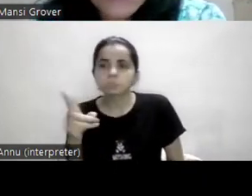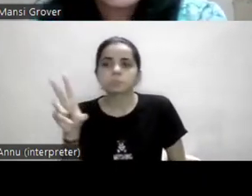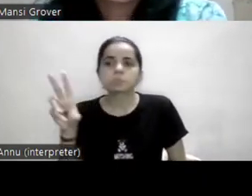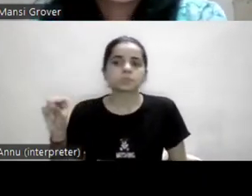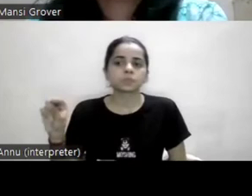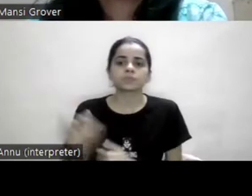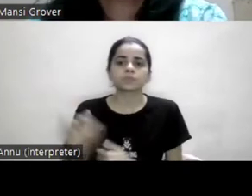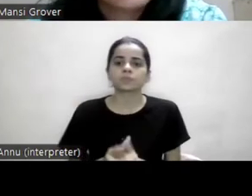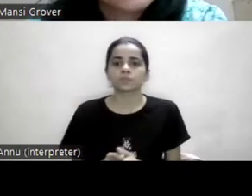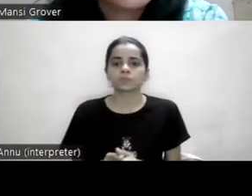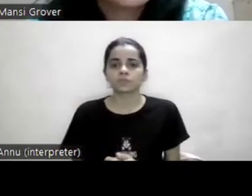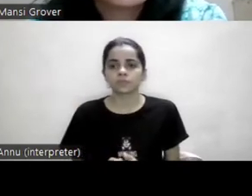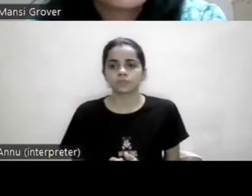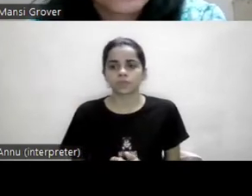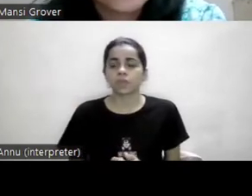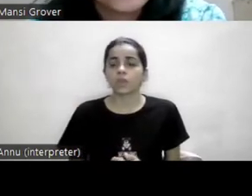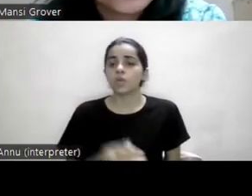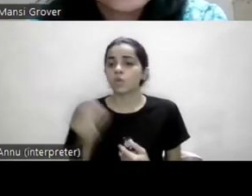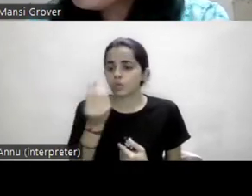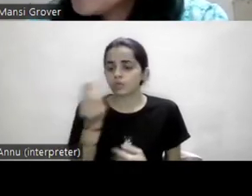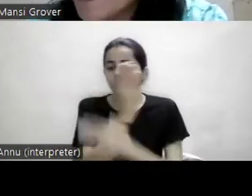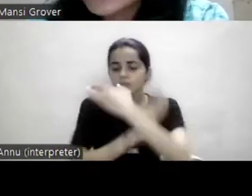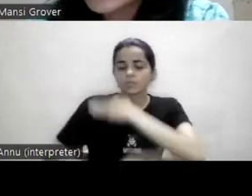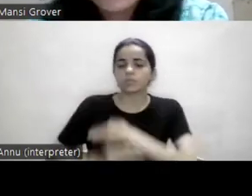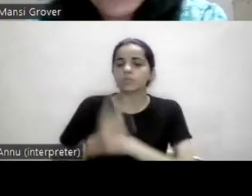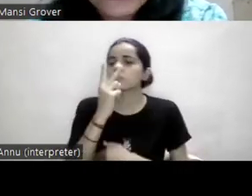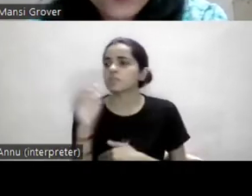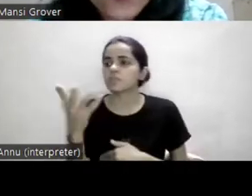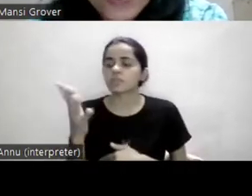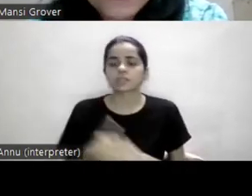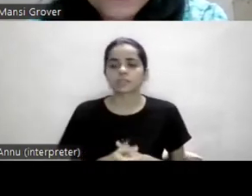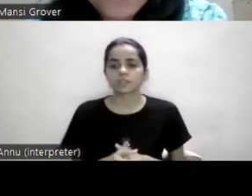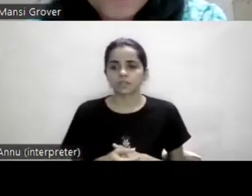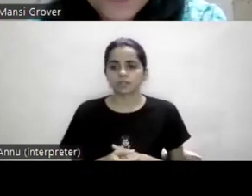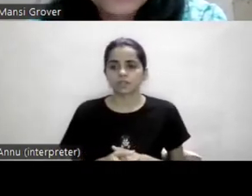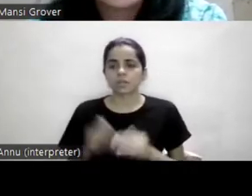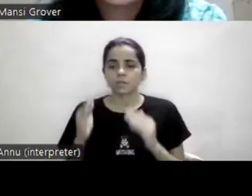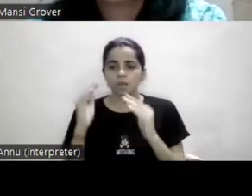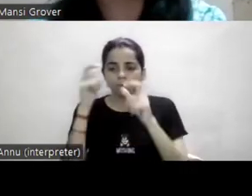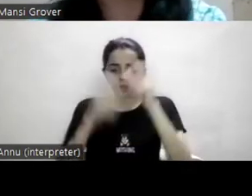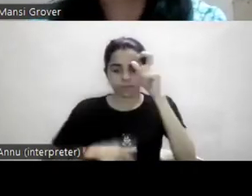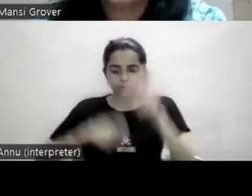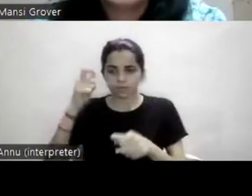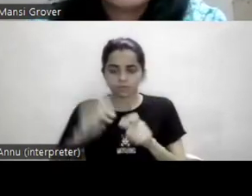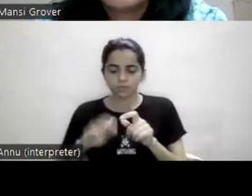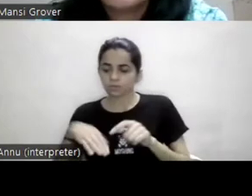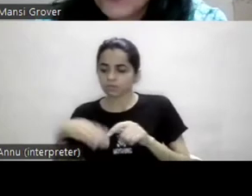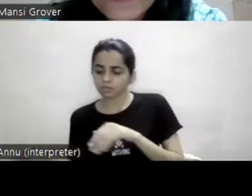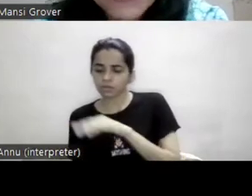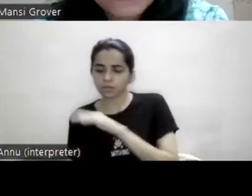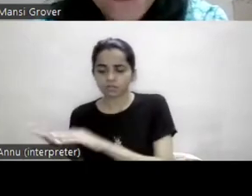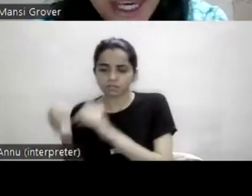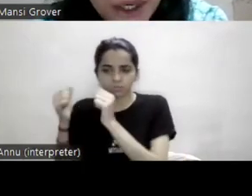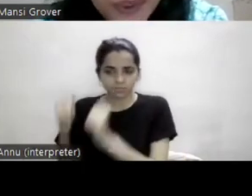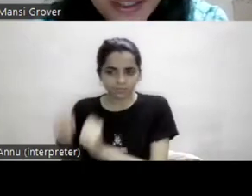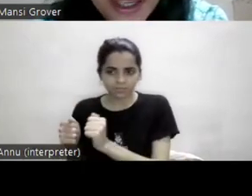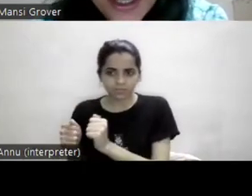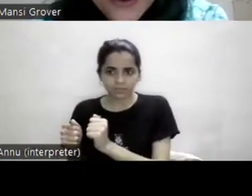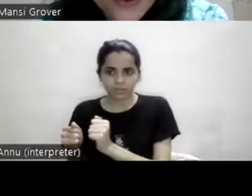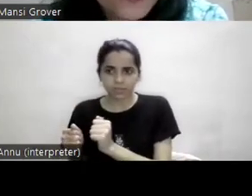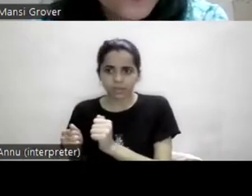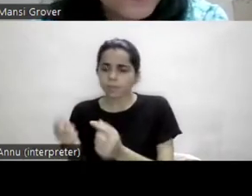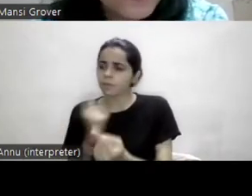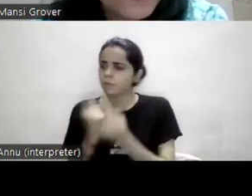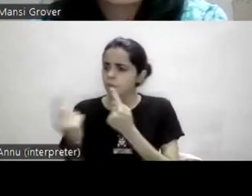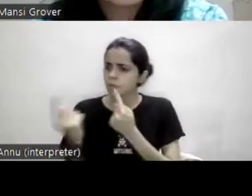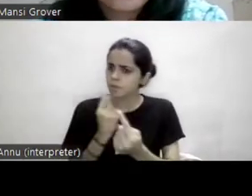visible, and there are disabilities around us, people sitting next to us, people, you know, who we always speak with. You